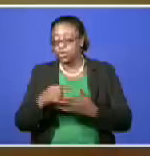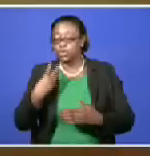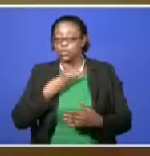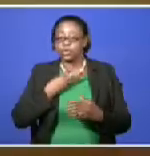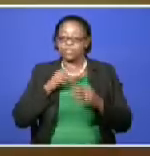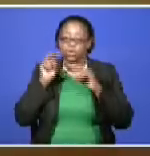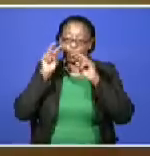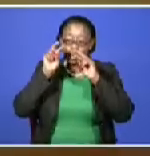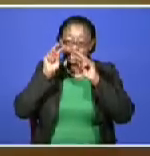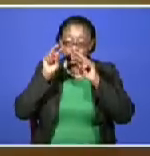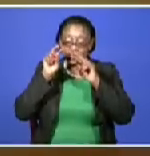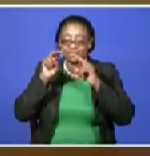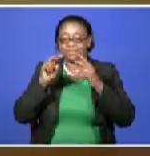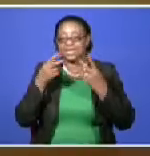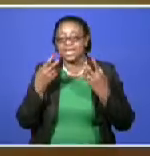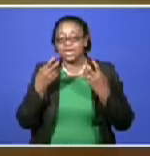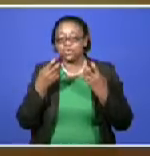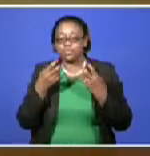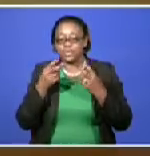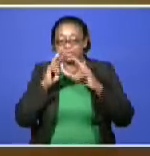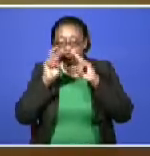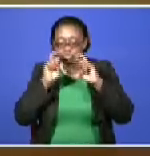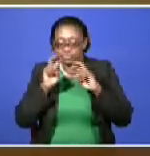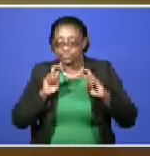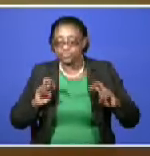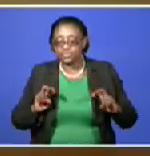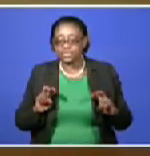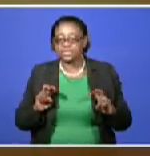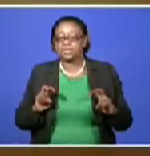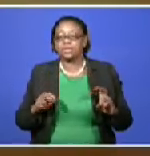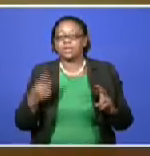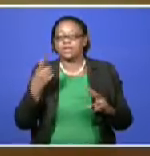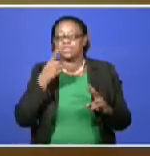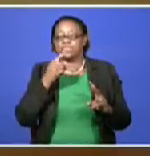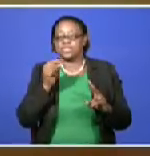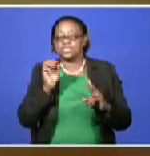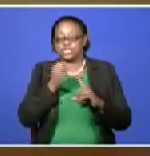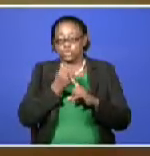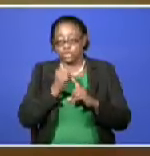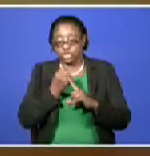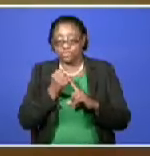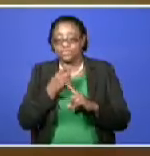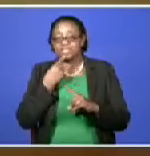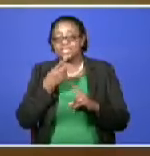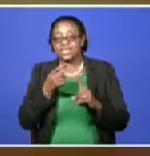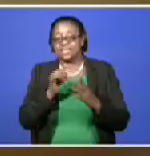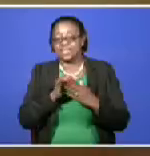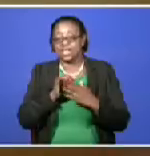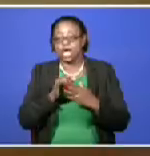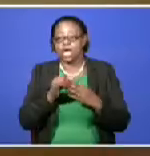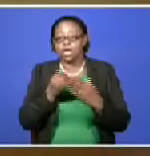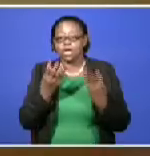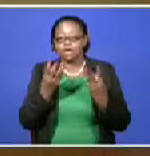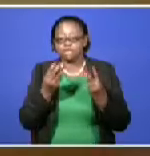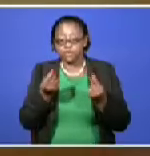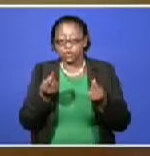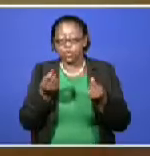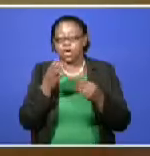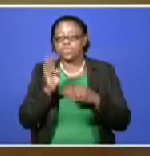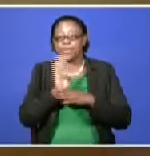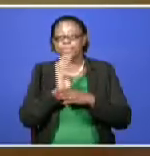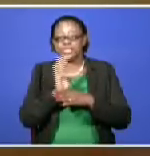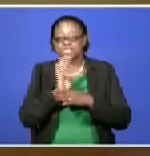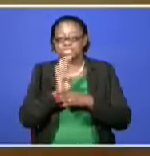monitoring the situation. And it's serious because it has affected a number of businesses. And at the moment, a number of those businesses are